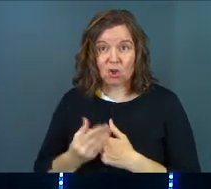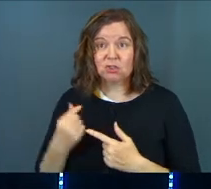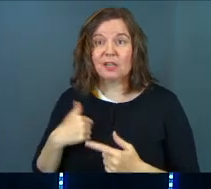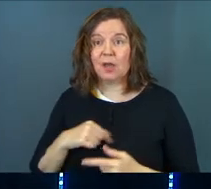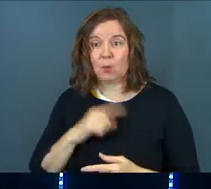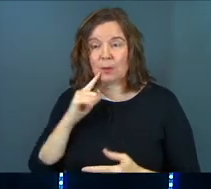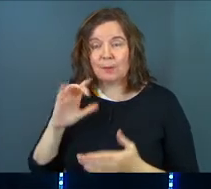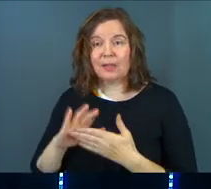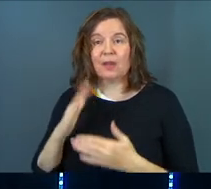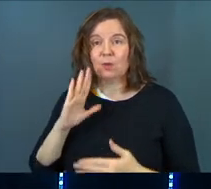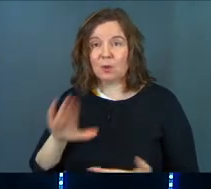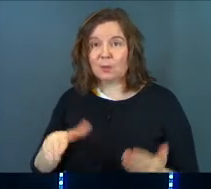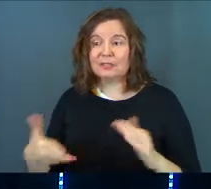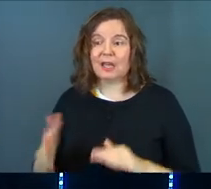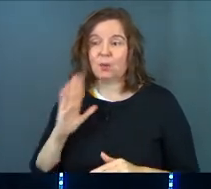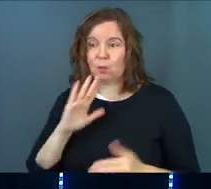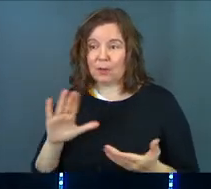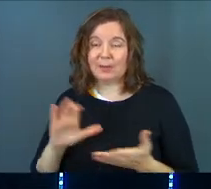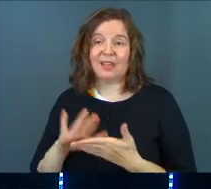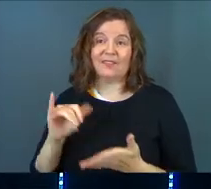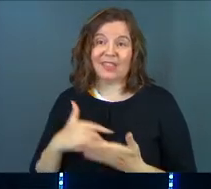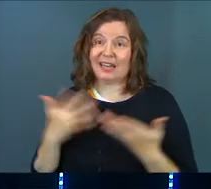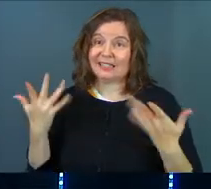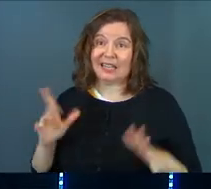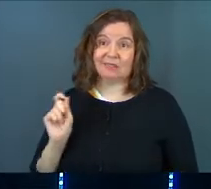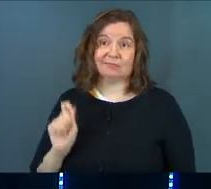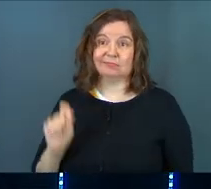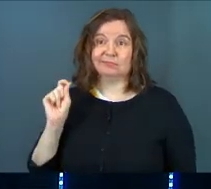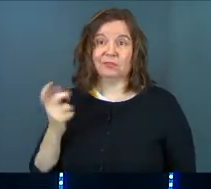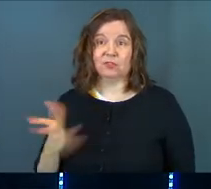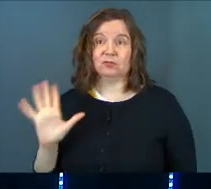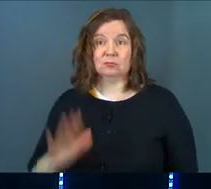culture is that we believe we will die, and we believe that that is it.